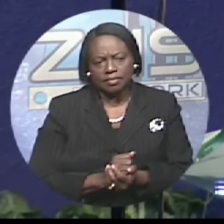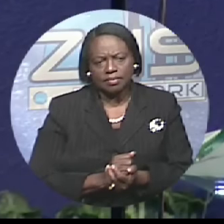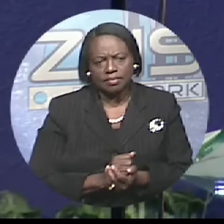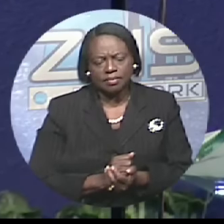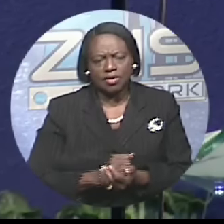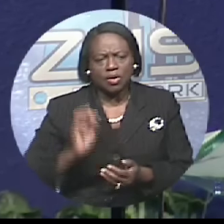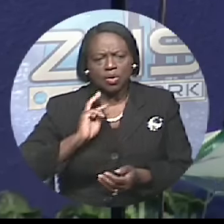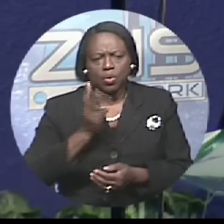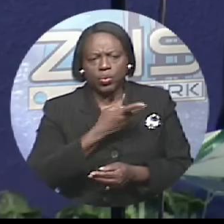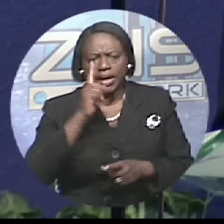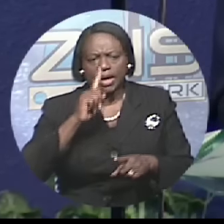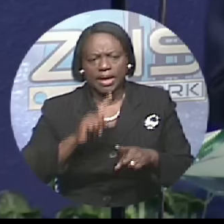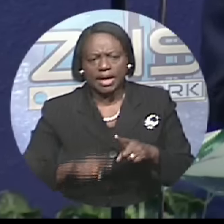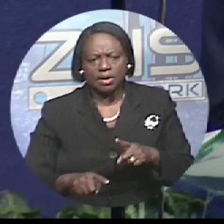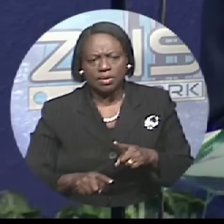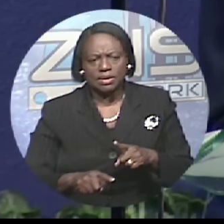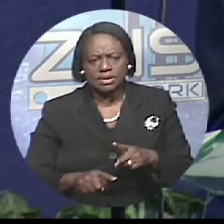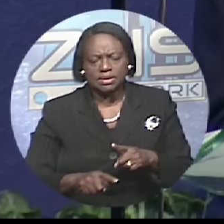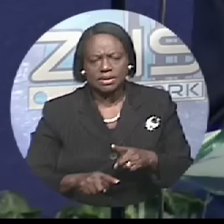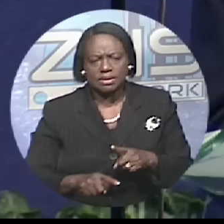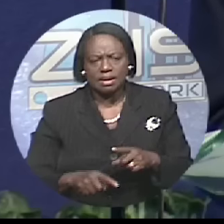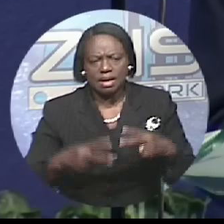But we cannot. And it